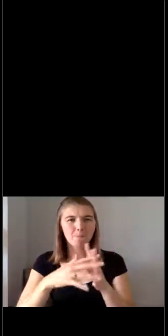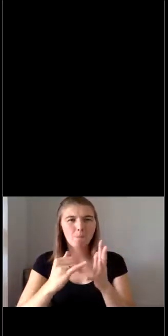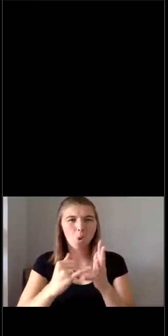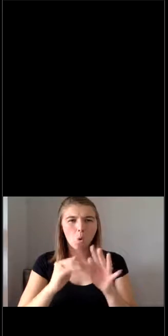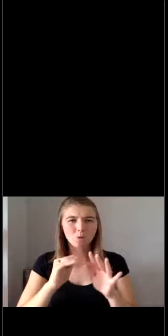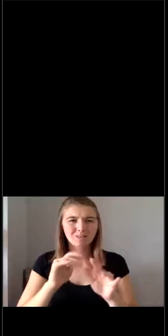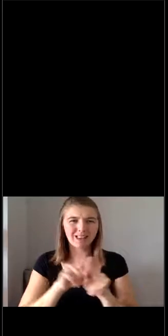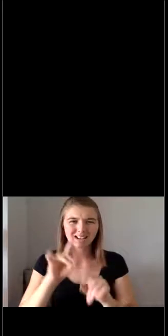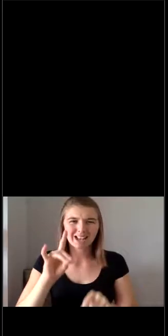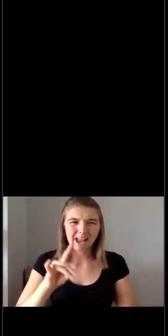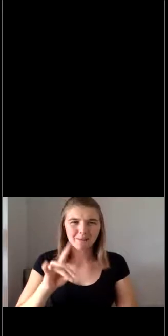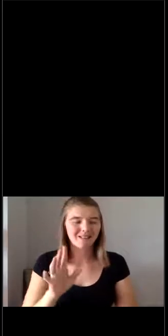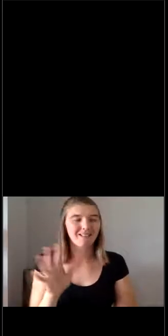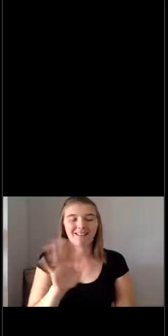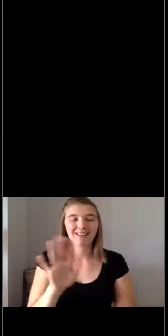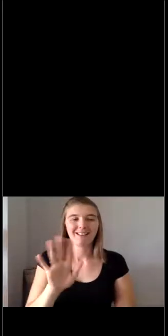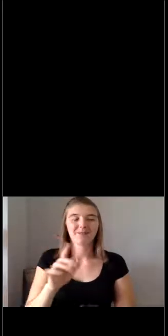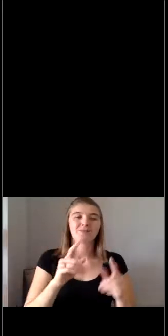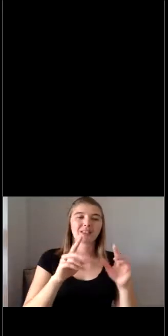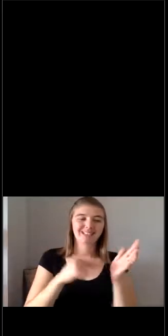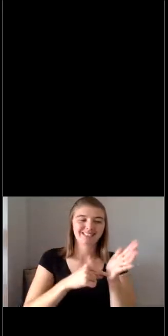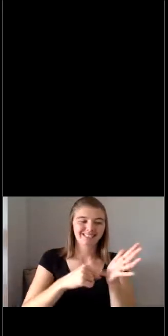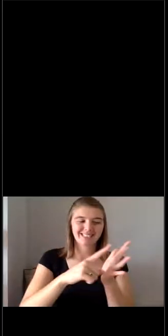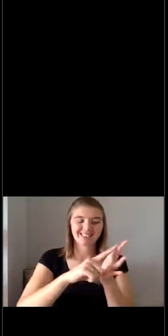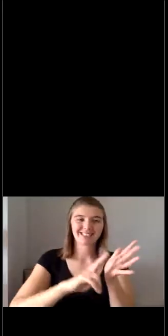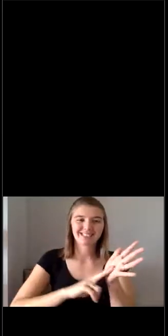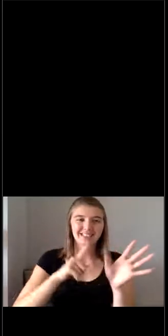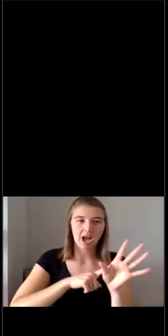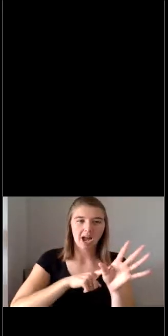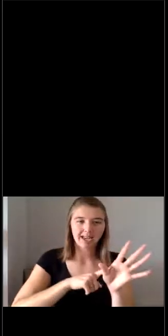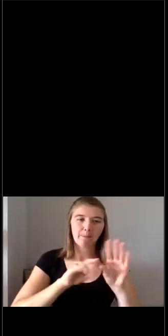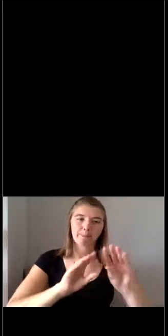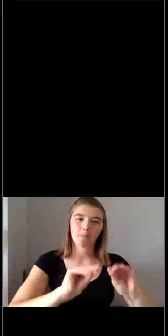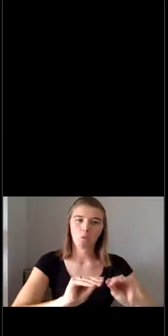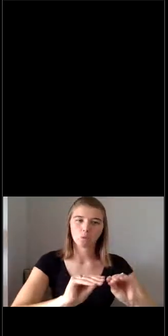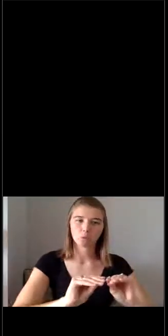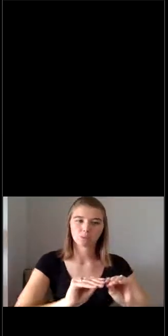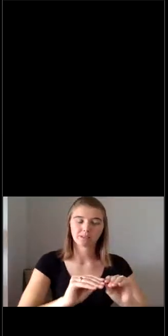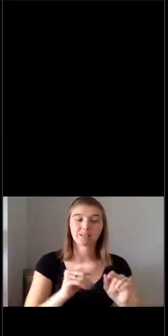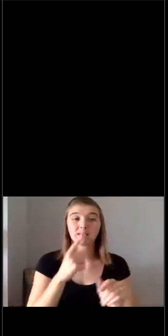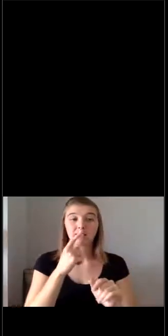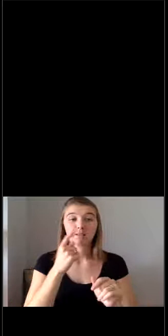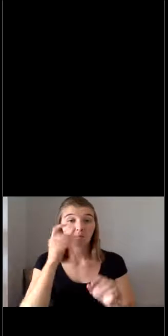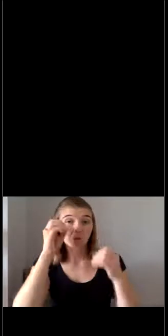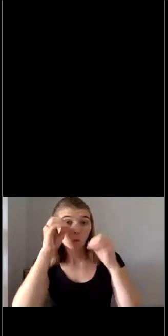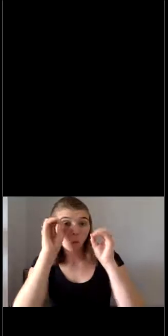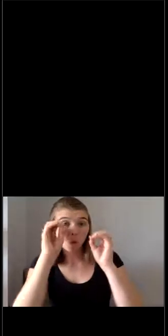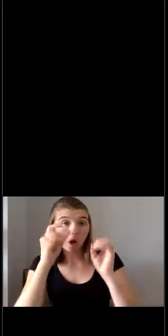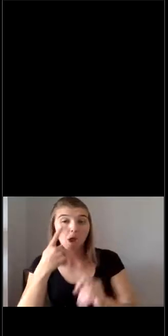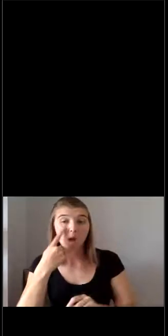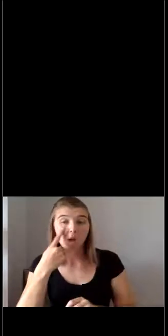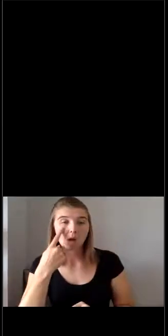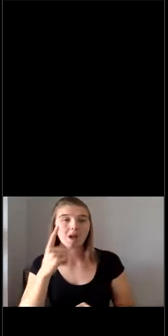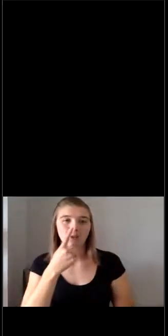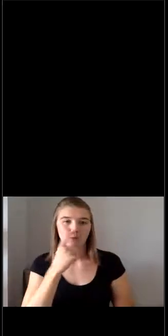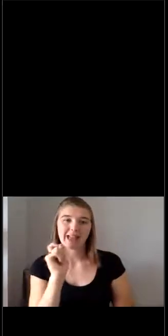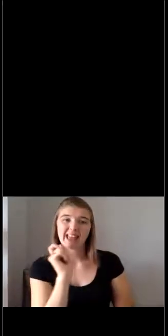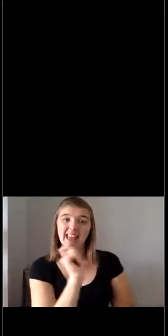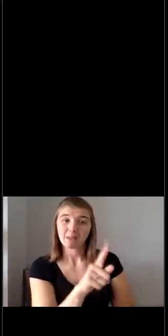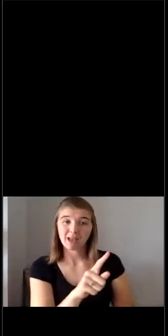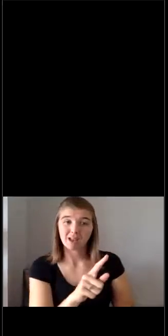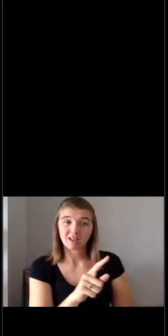like, oh, I thought you were an animal charity. No, we're not. So pause as in to slow down, have a Google, send us an email. But I think if possible, what we'd probably like to do